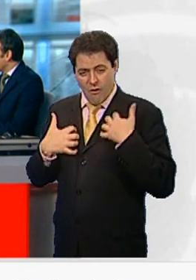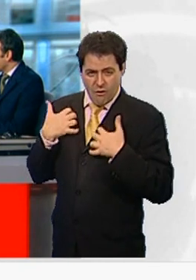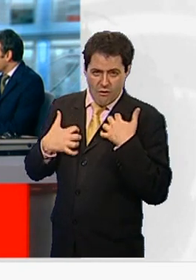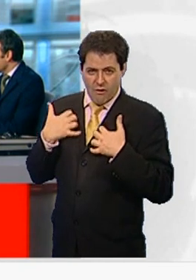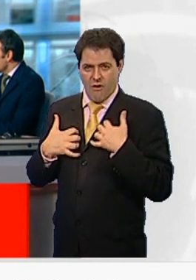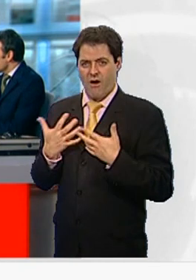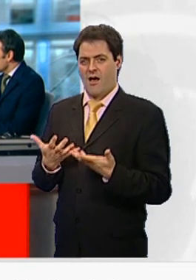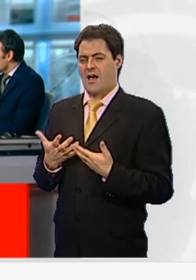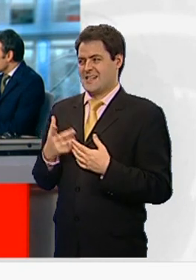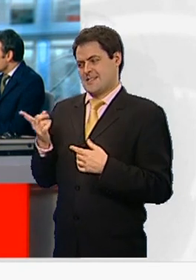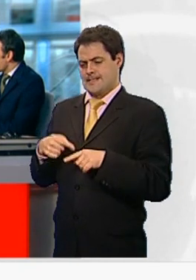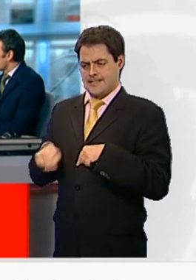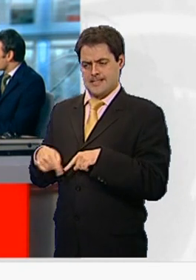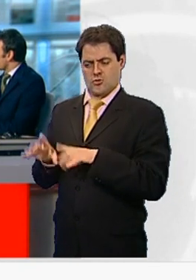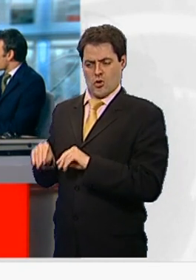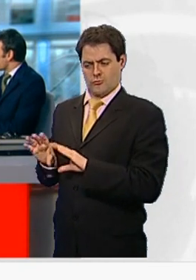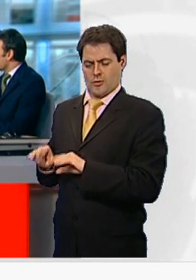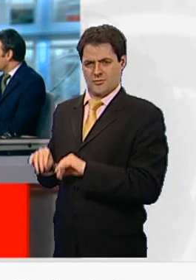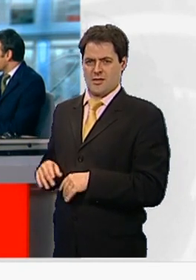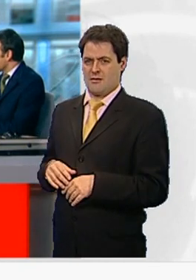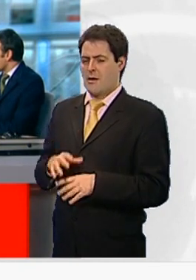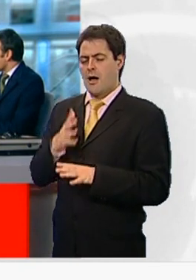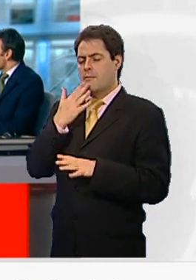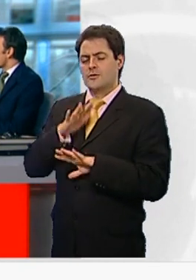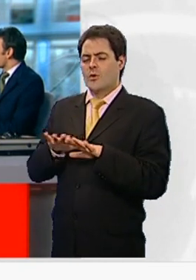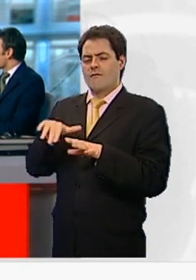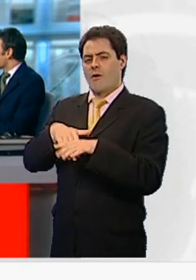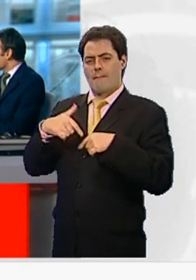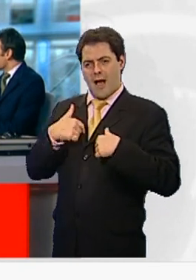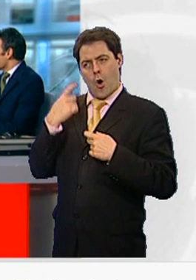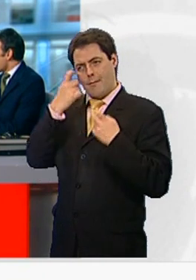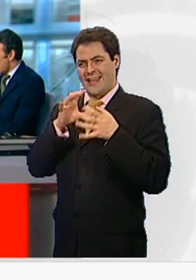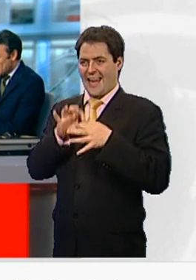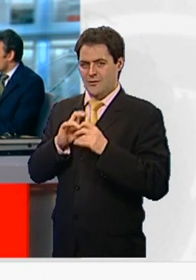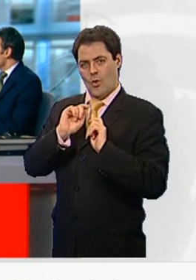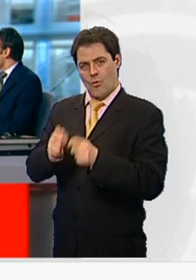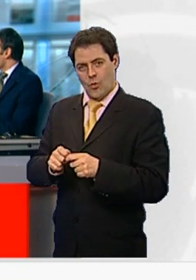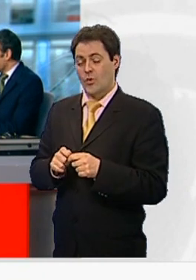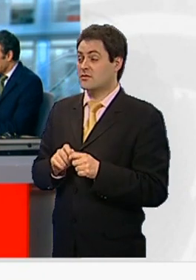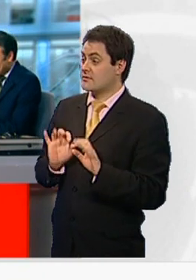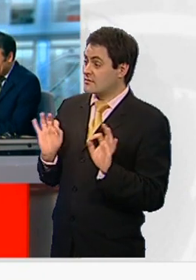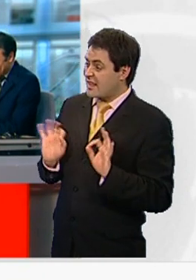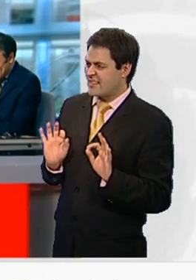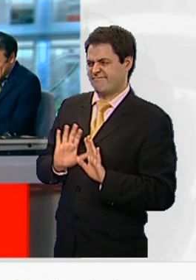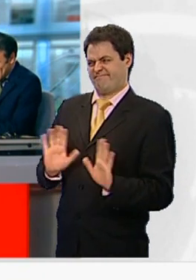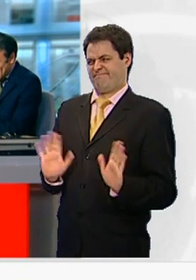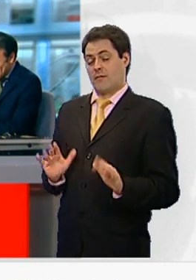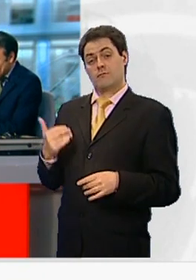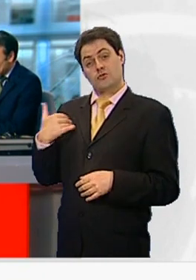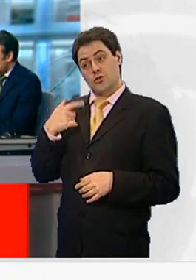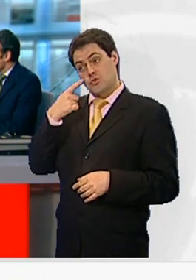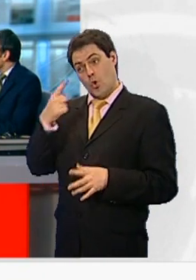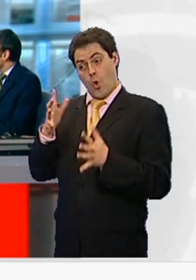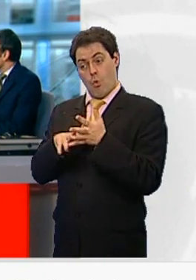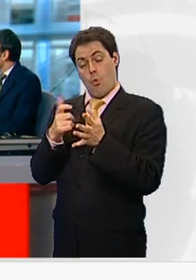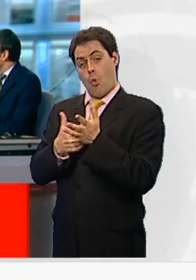bit bruised on my shoulder, on my knee here. I've been kicked, but no, I haven't. You can, just don't ask me for my measured opinion. No? Okay. No. He